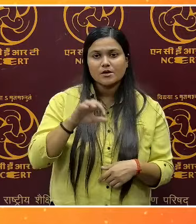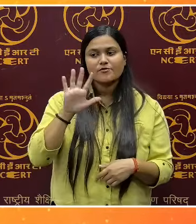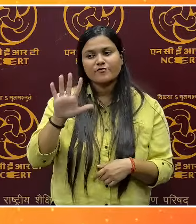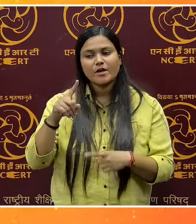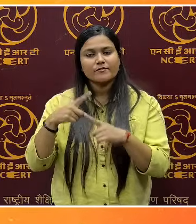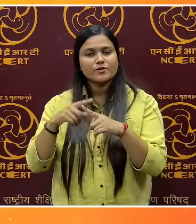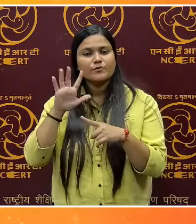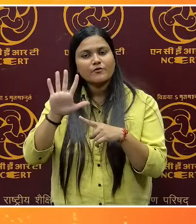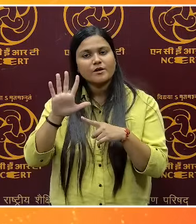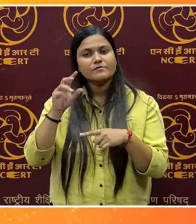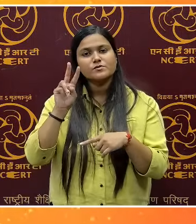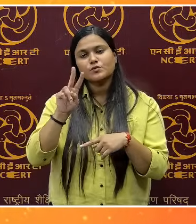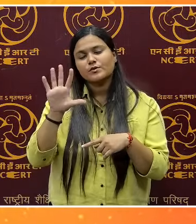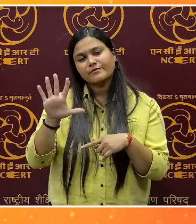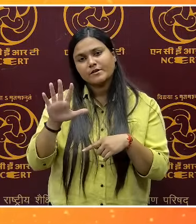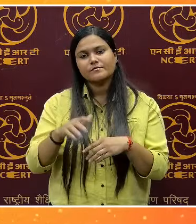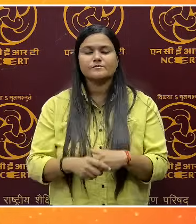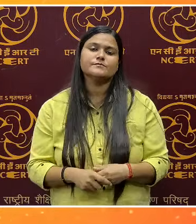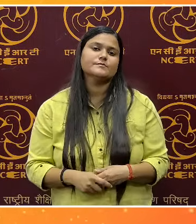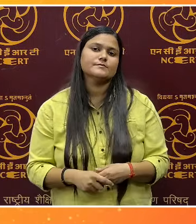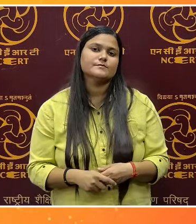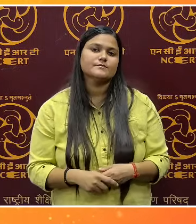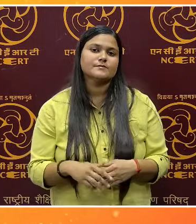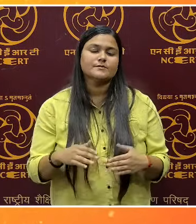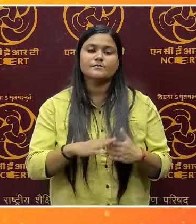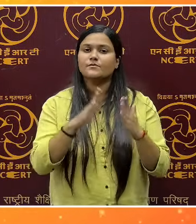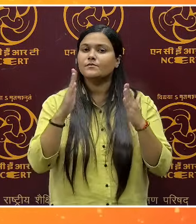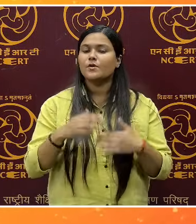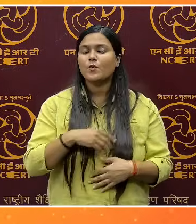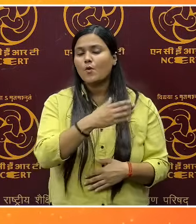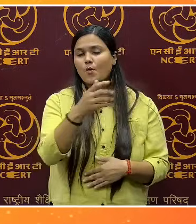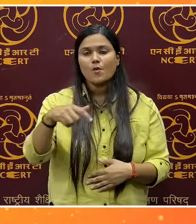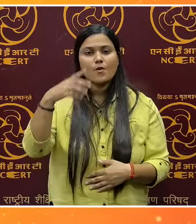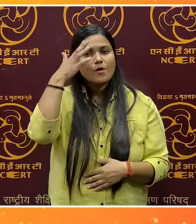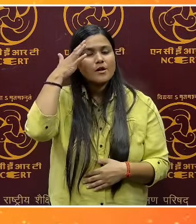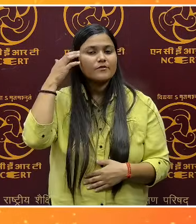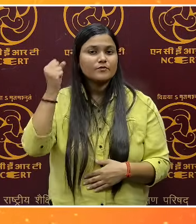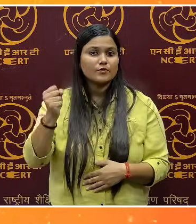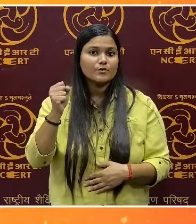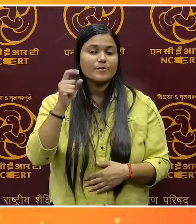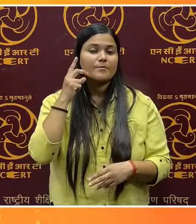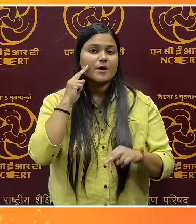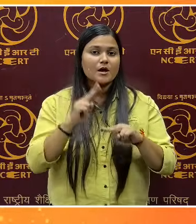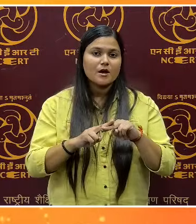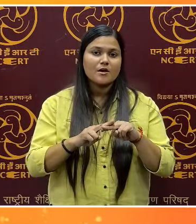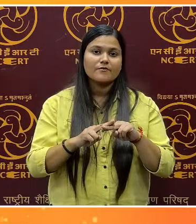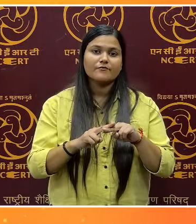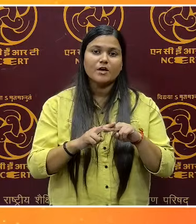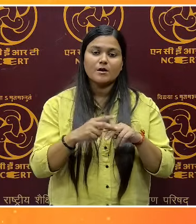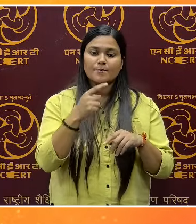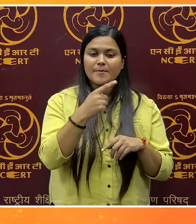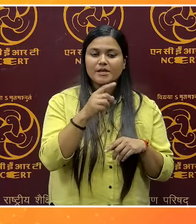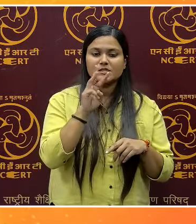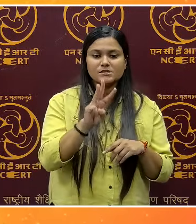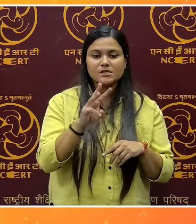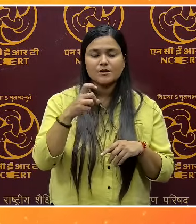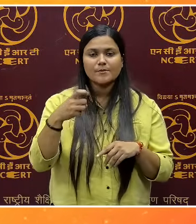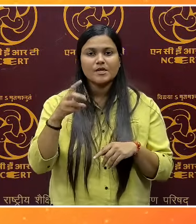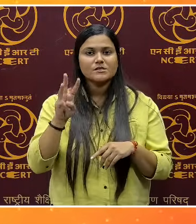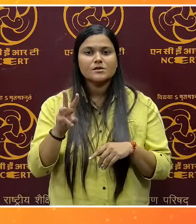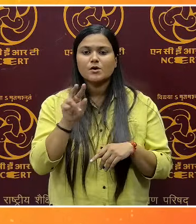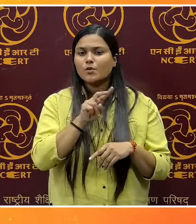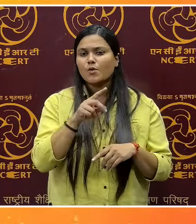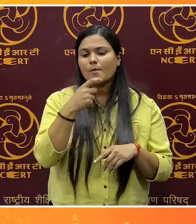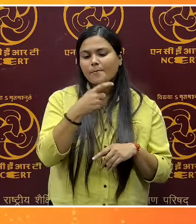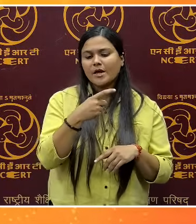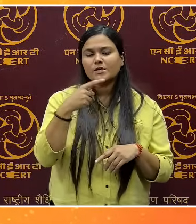is equal to 225. Remember here children, when the square we have minus 3 into minus 3. What is minus into minus? It